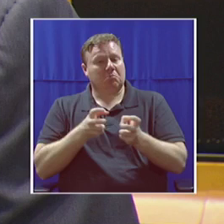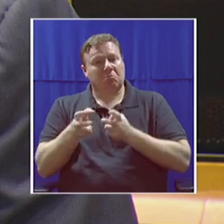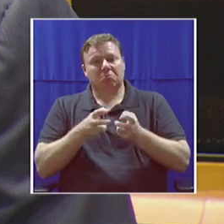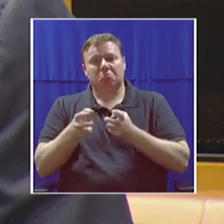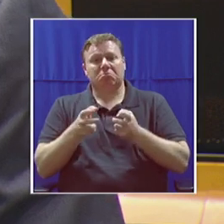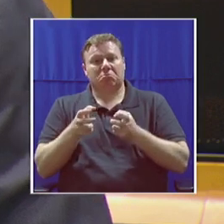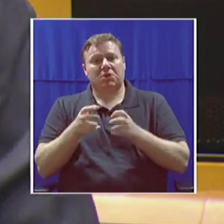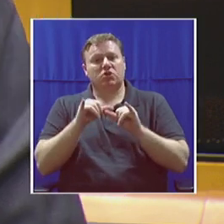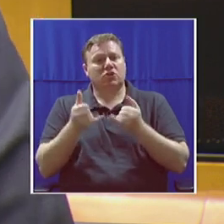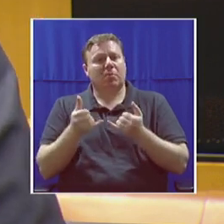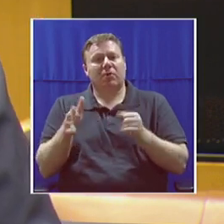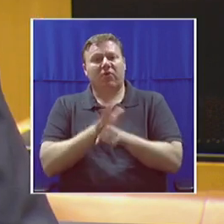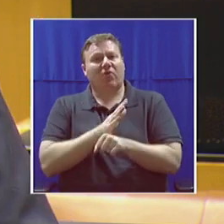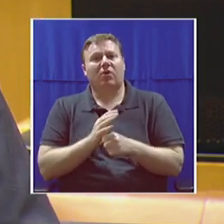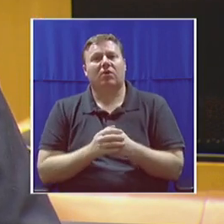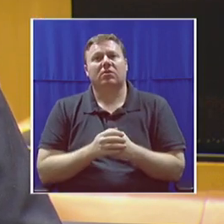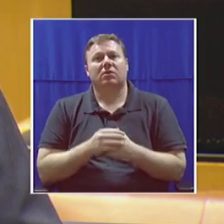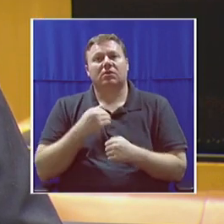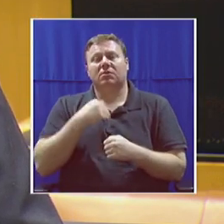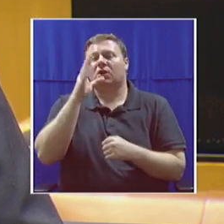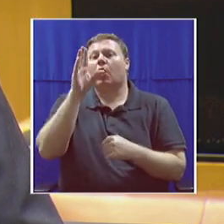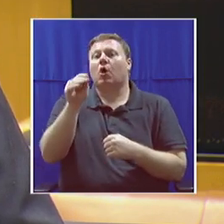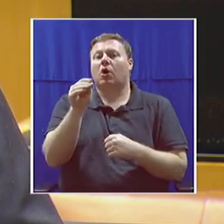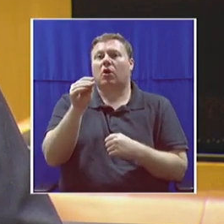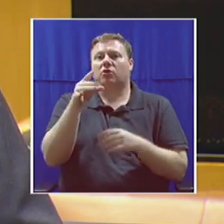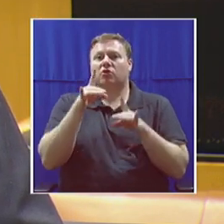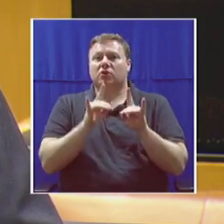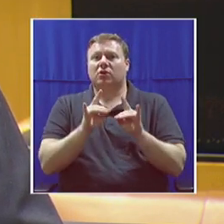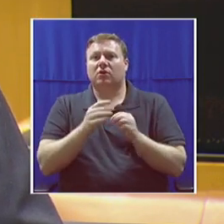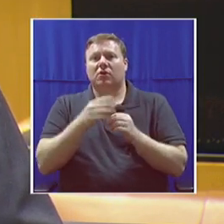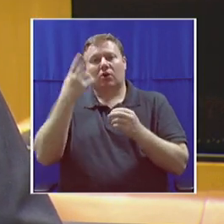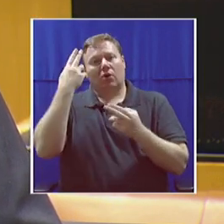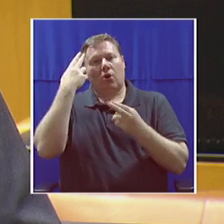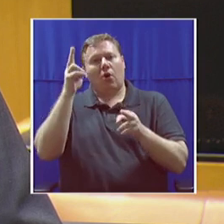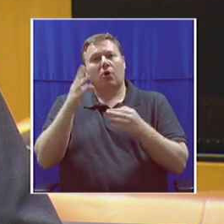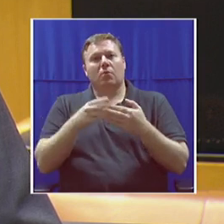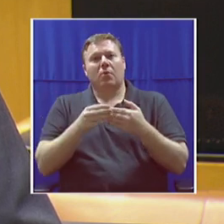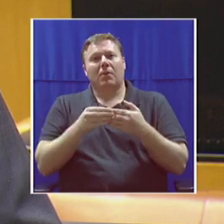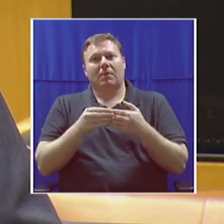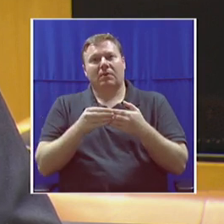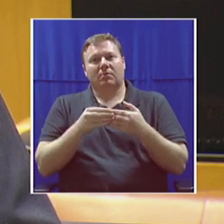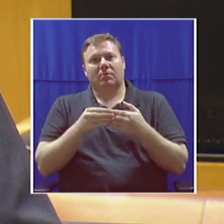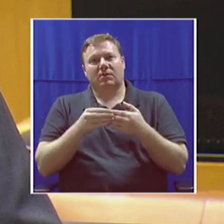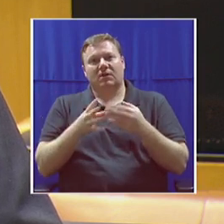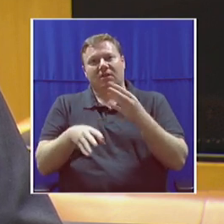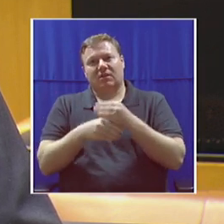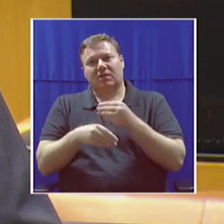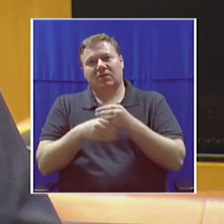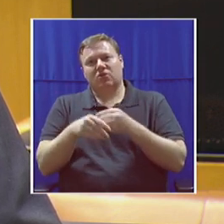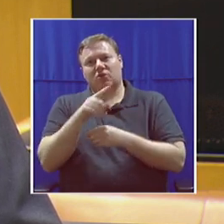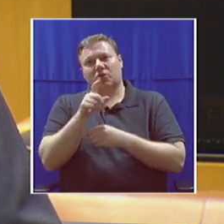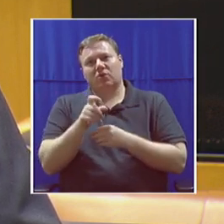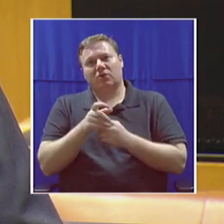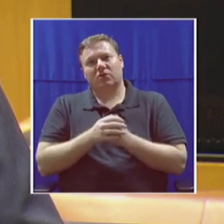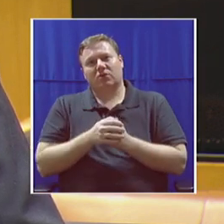forward I would ask house chair that The Honorable member maybe doesn't pose an additional question because it's trying to make